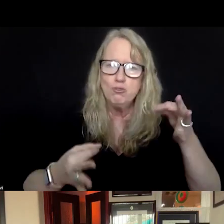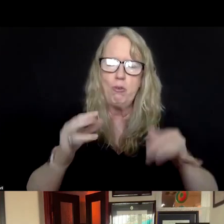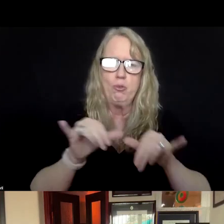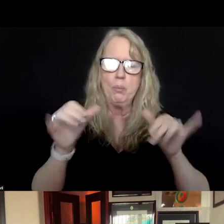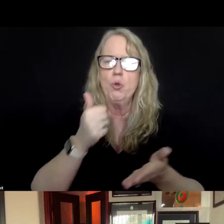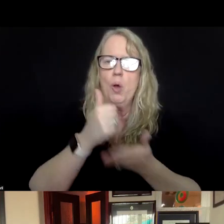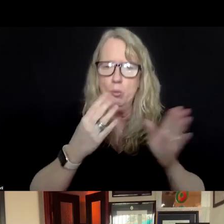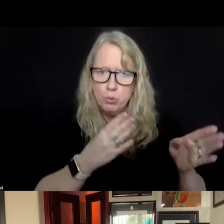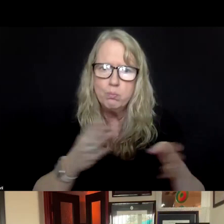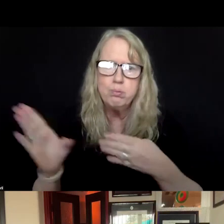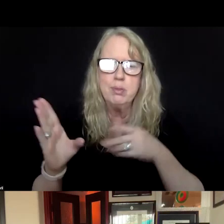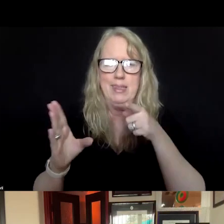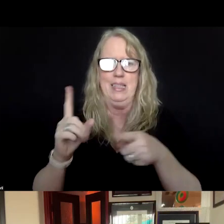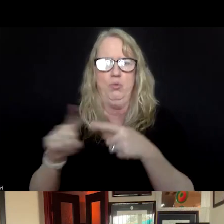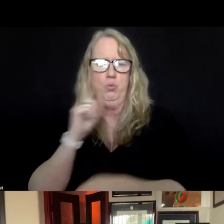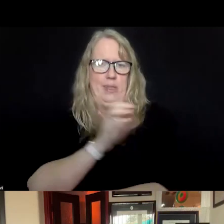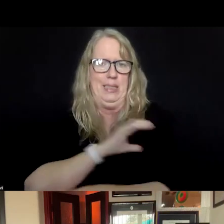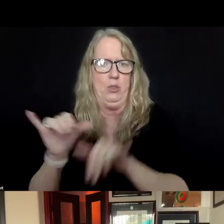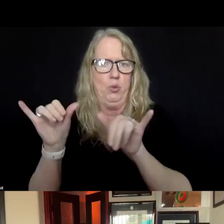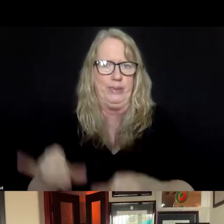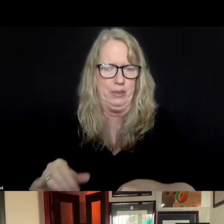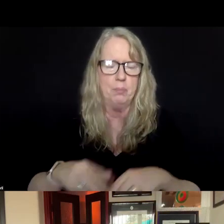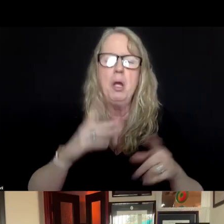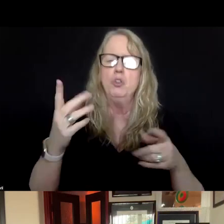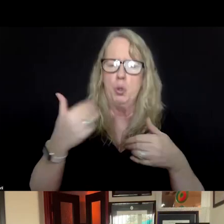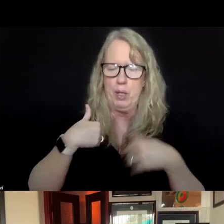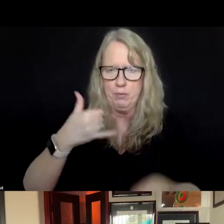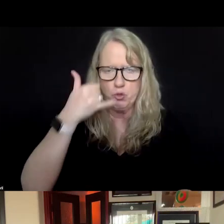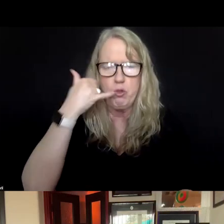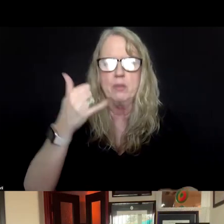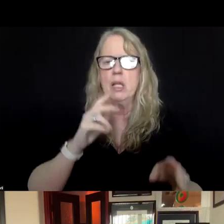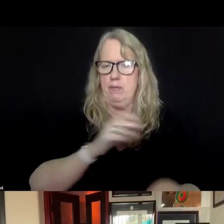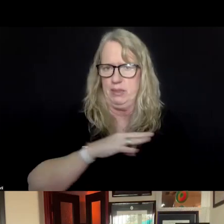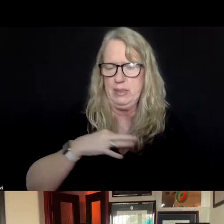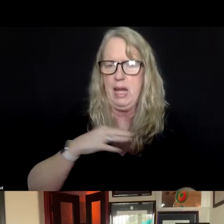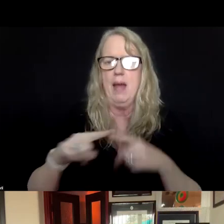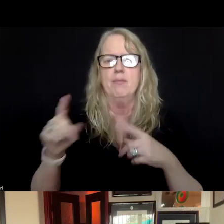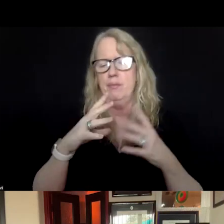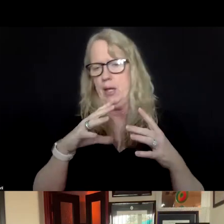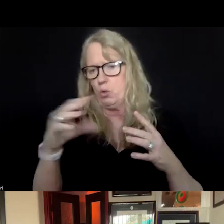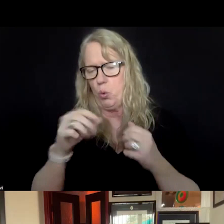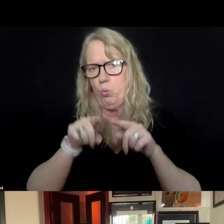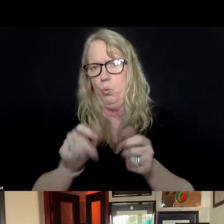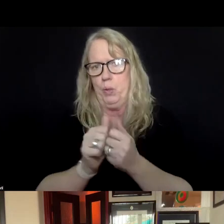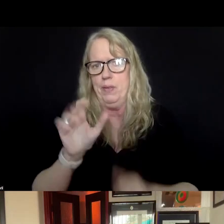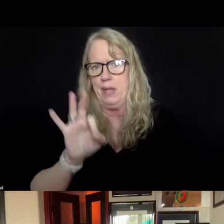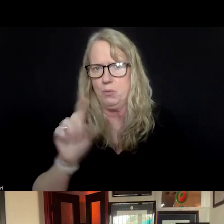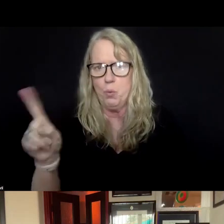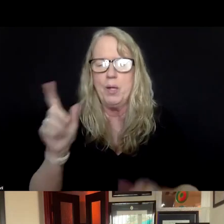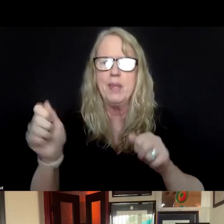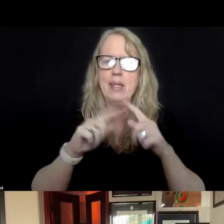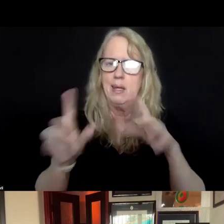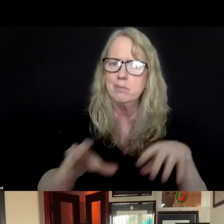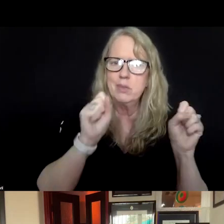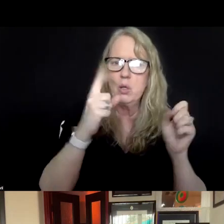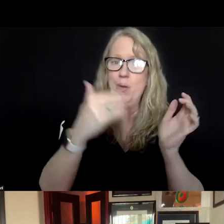people into this clinical system. So there are crisis line staff that are co-located in the 911 call center, so they can intercept over 1,000